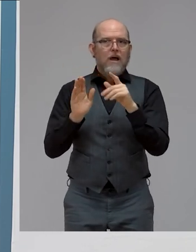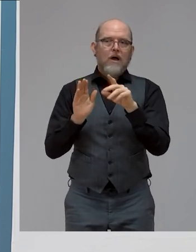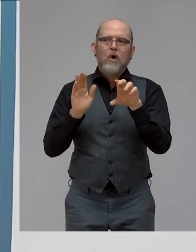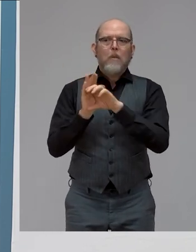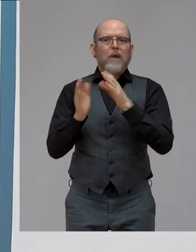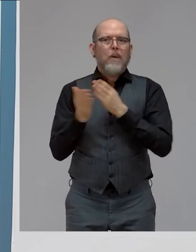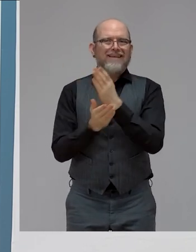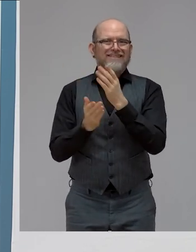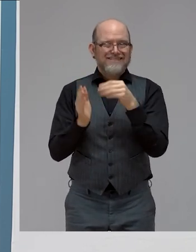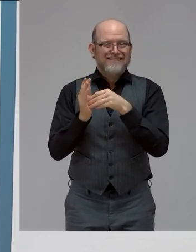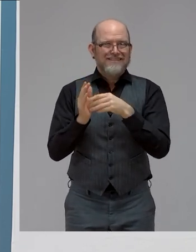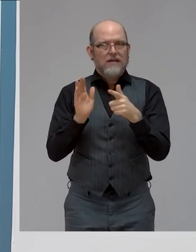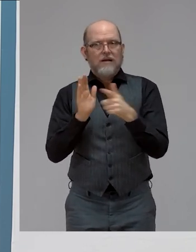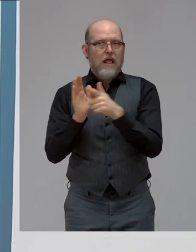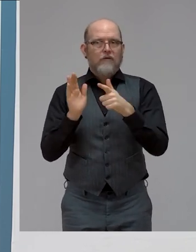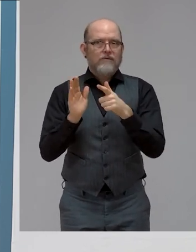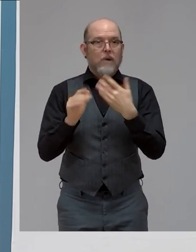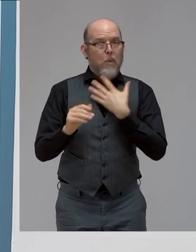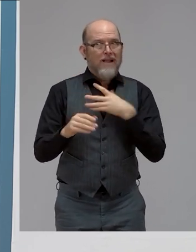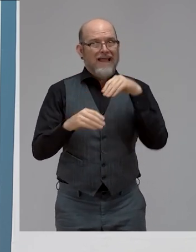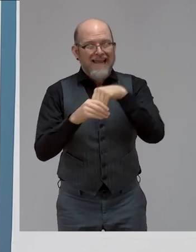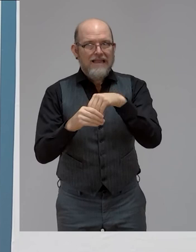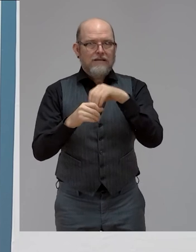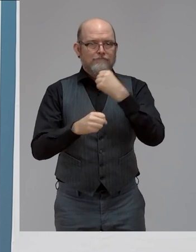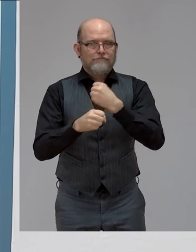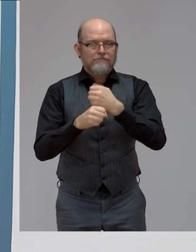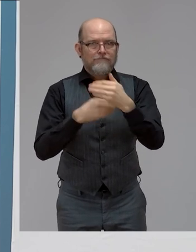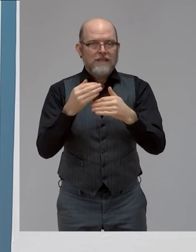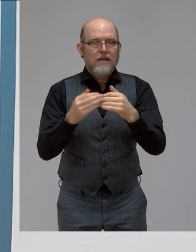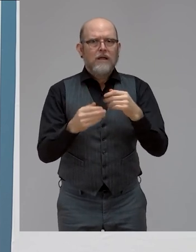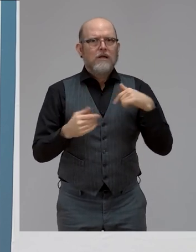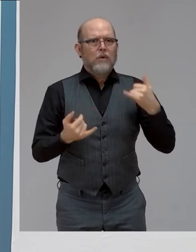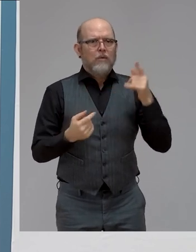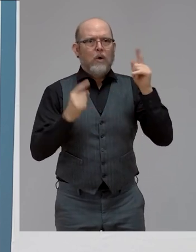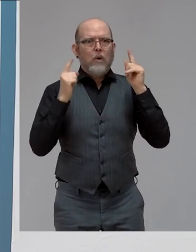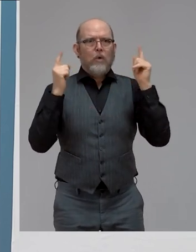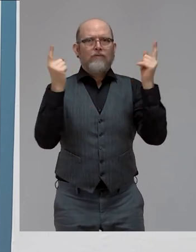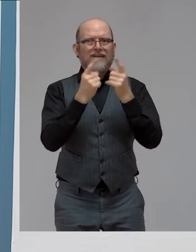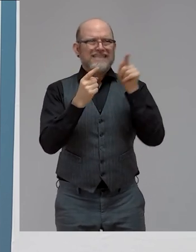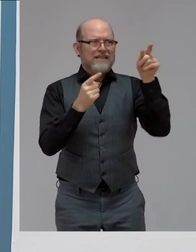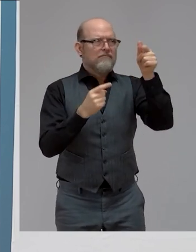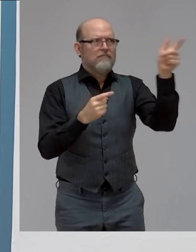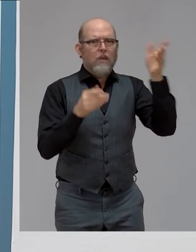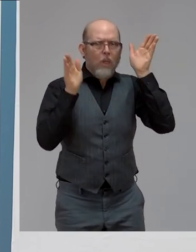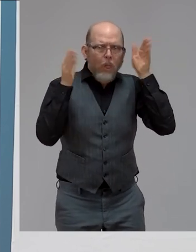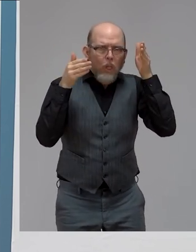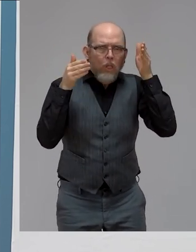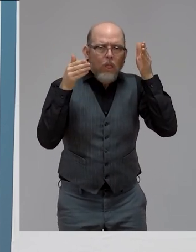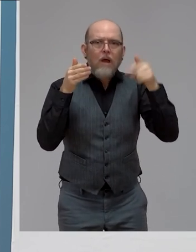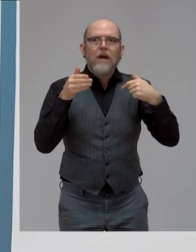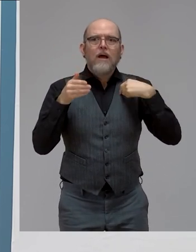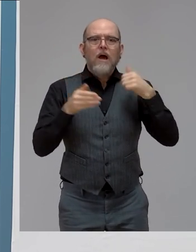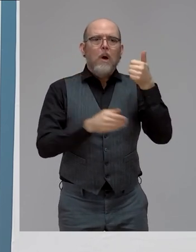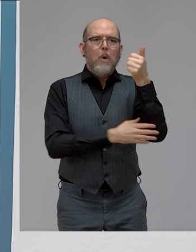At the moment, most of the universities are not very open-minded for blind lecturers. I hope that